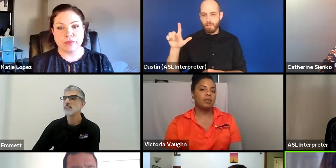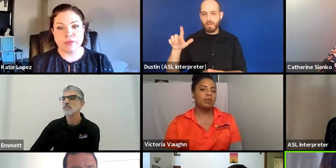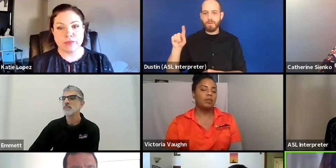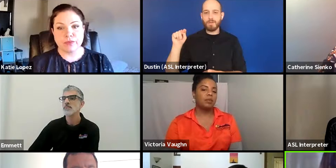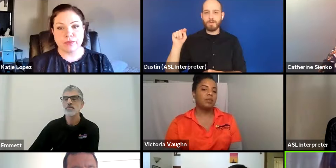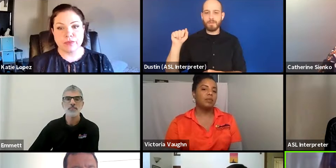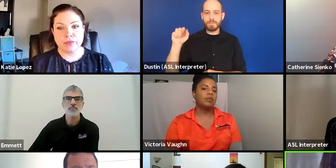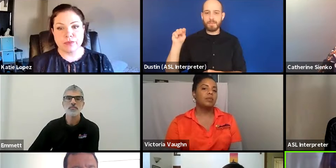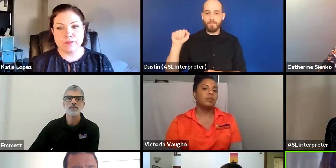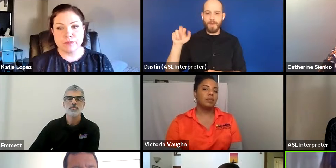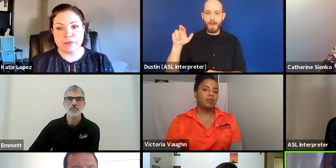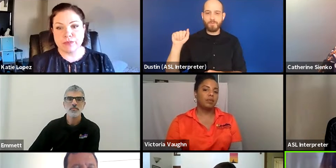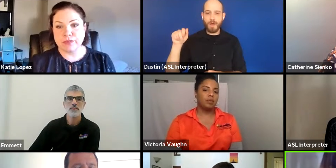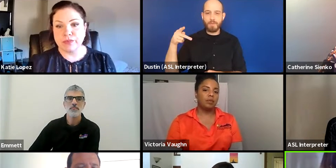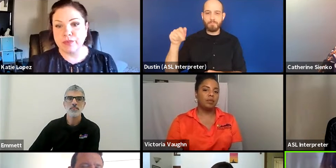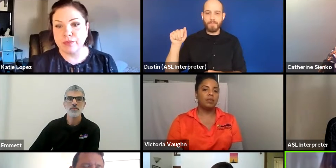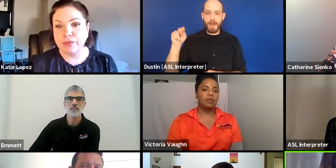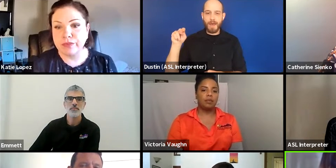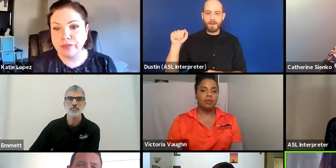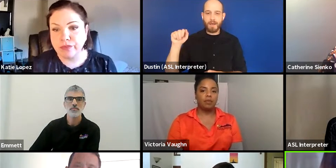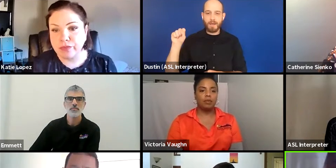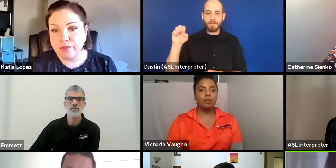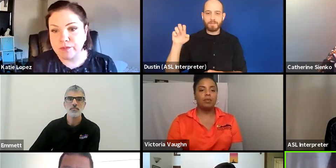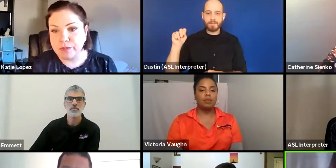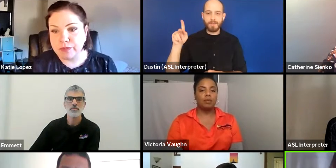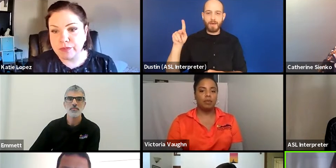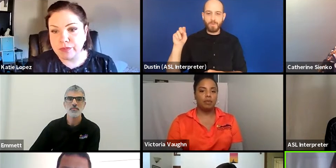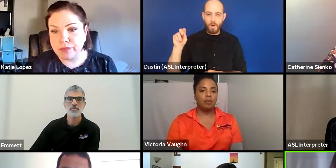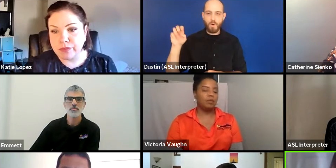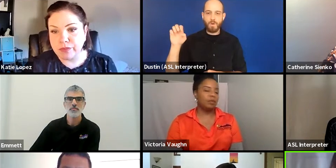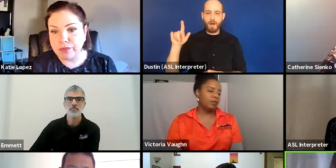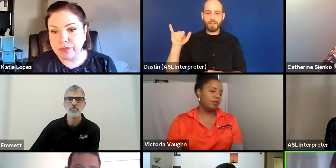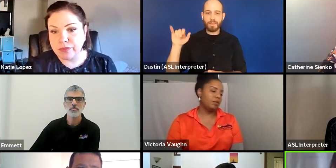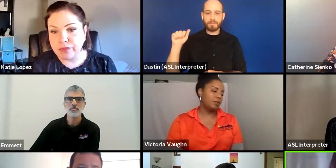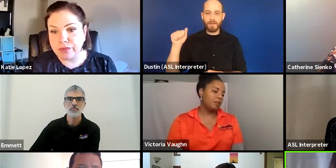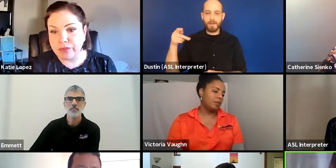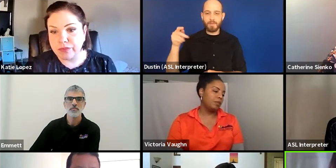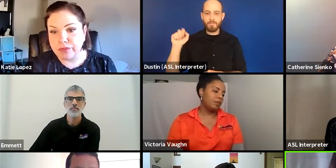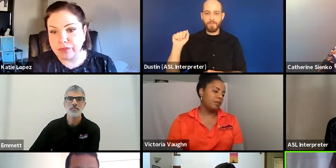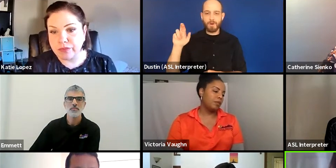Tamara Panasenko, Elisa Parker,